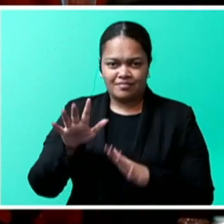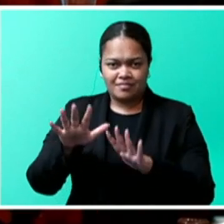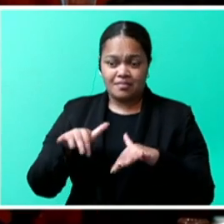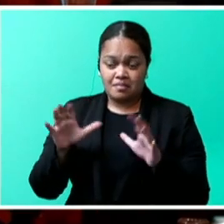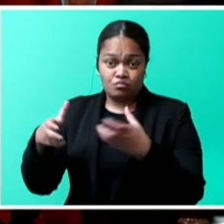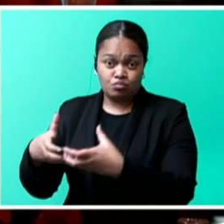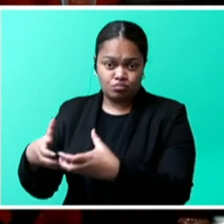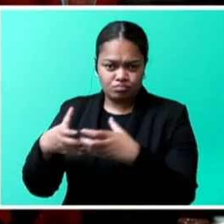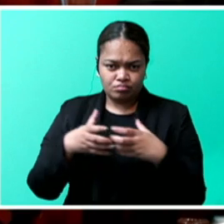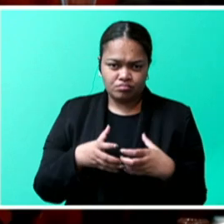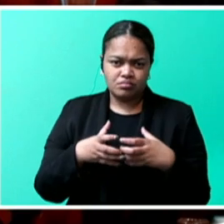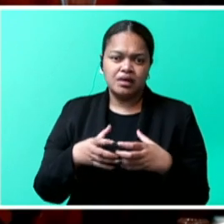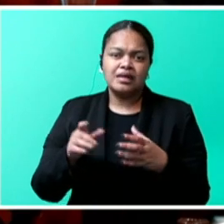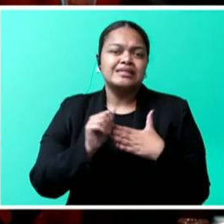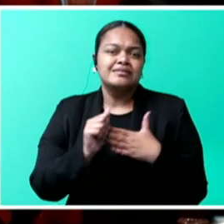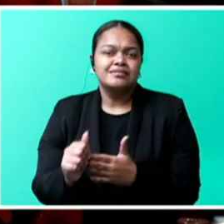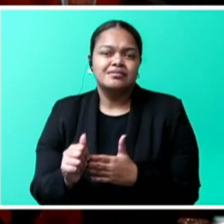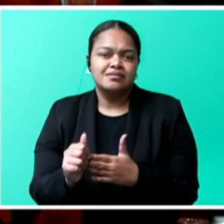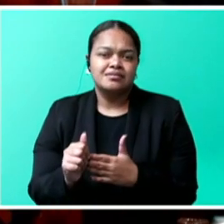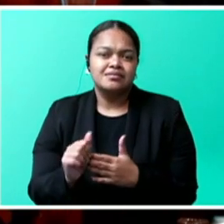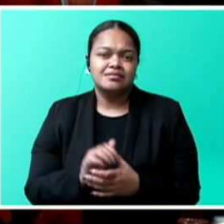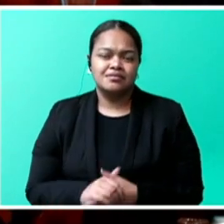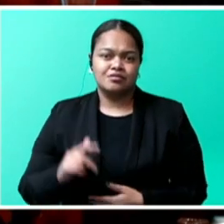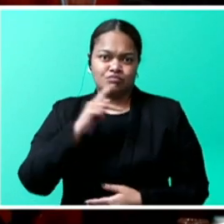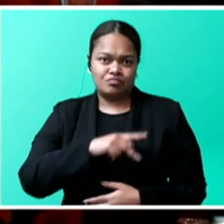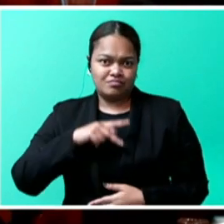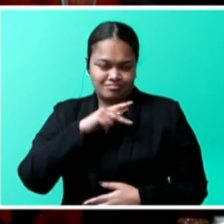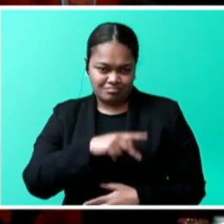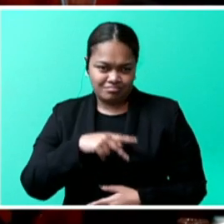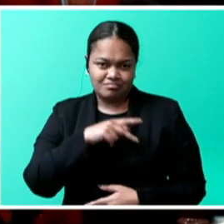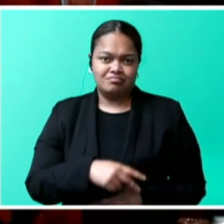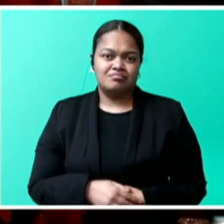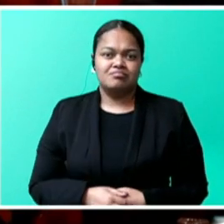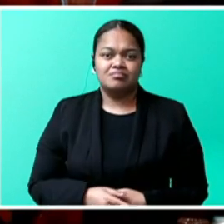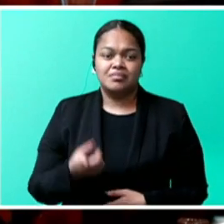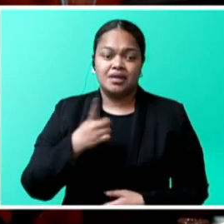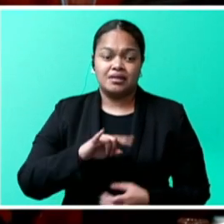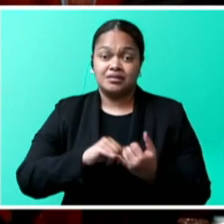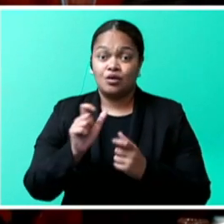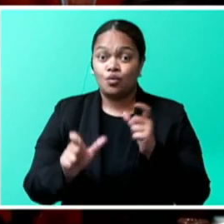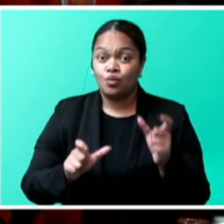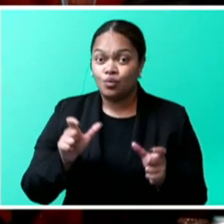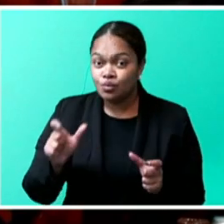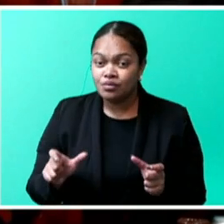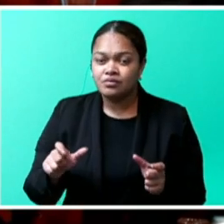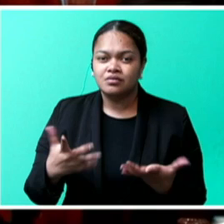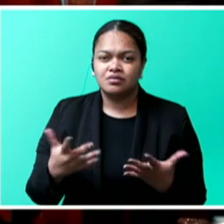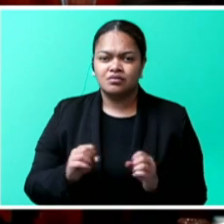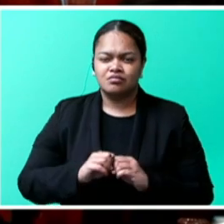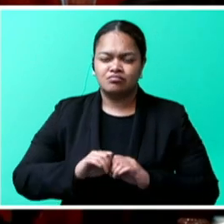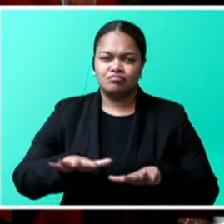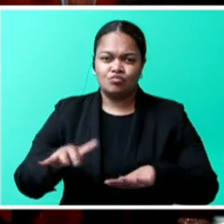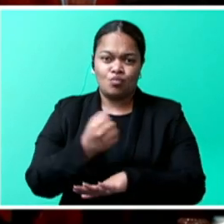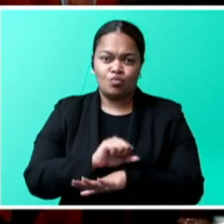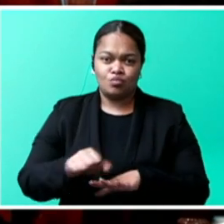brings together industry leaders, dedicated professionals, and key stakeholders from across our great ocean under a